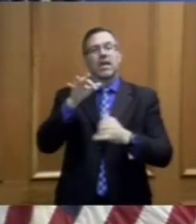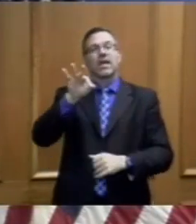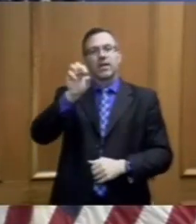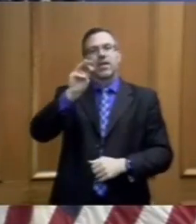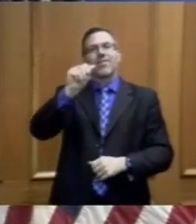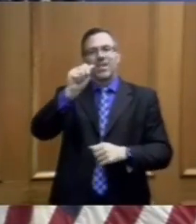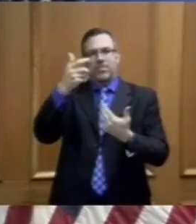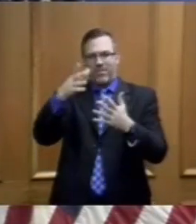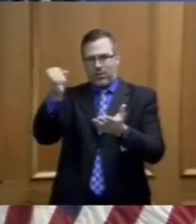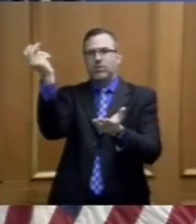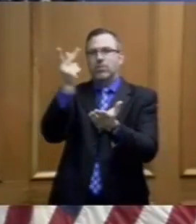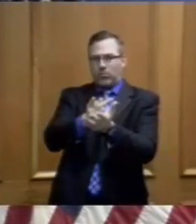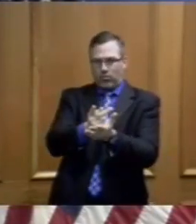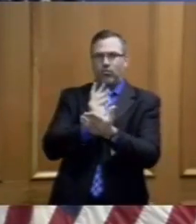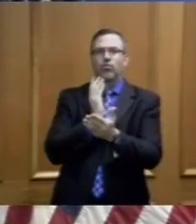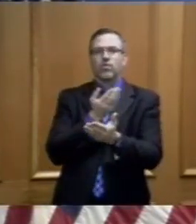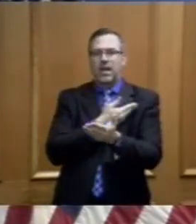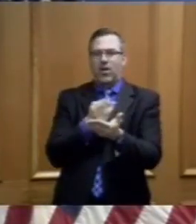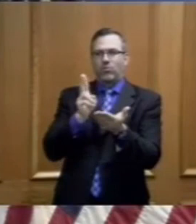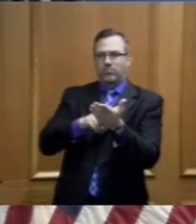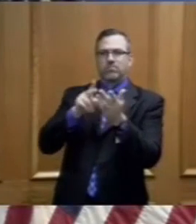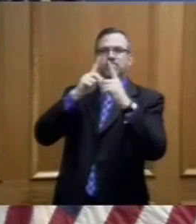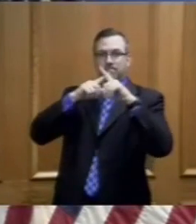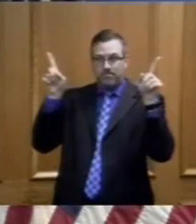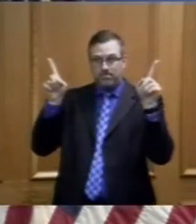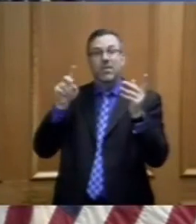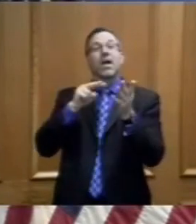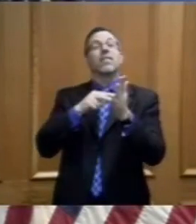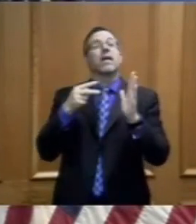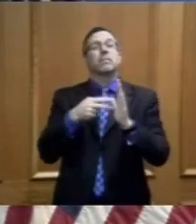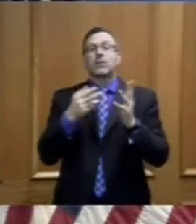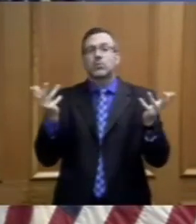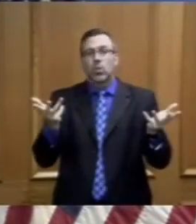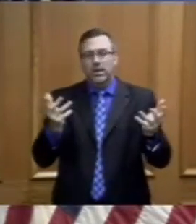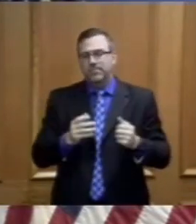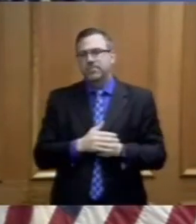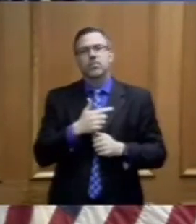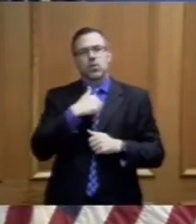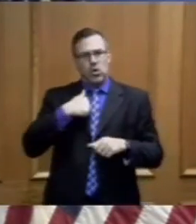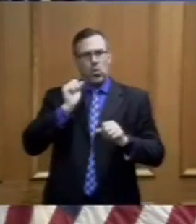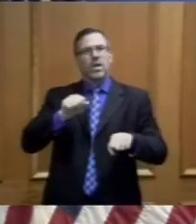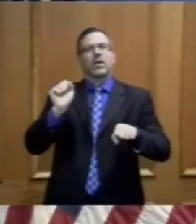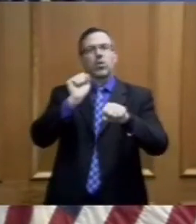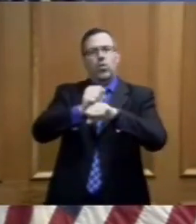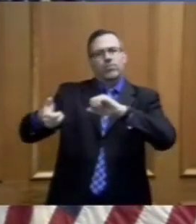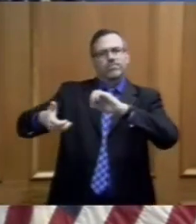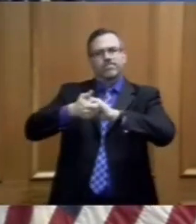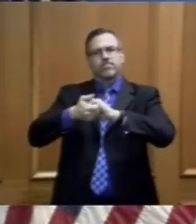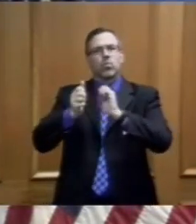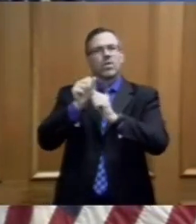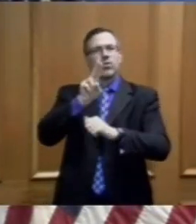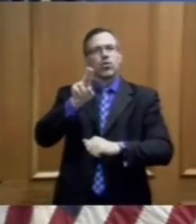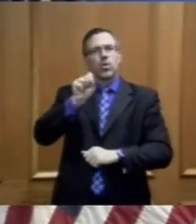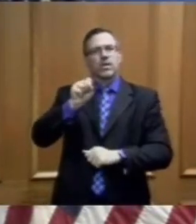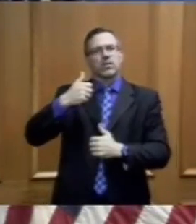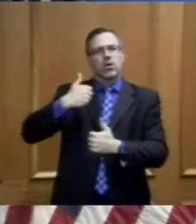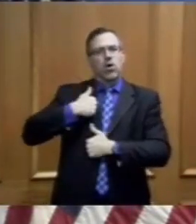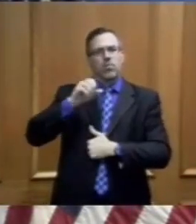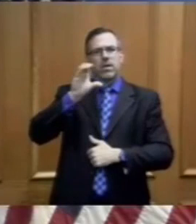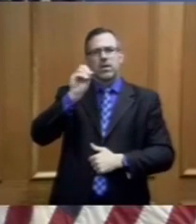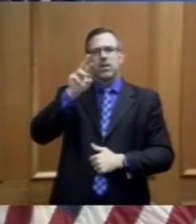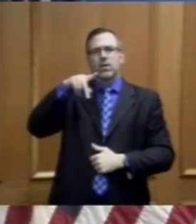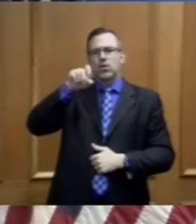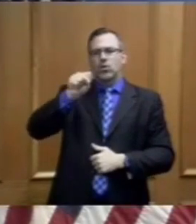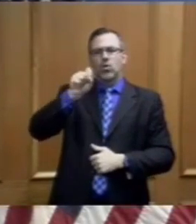disaster declaration. This accelerates our efforts to work with the U.S. Army Corps of Engineers and expands our